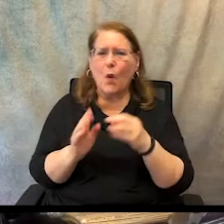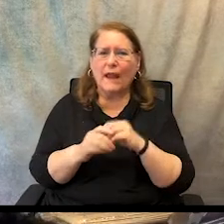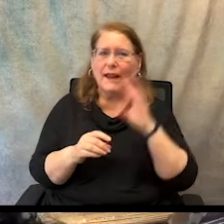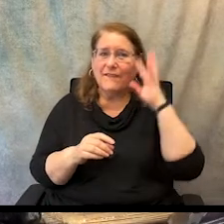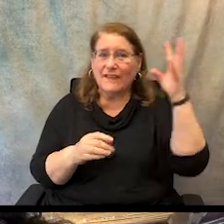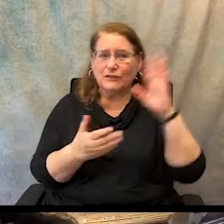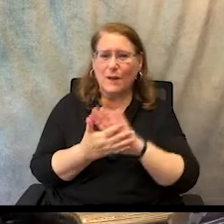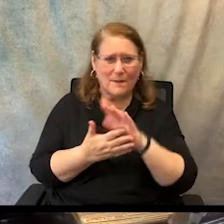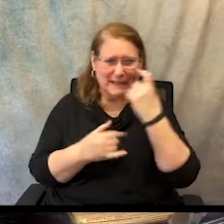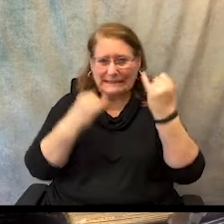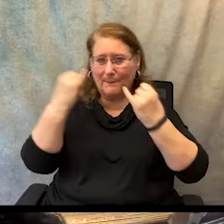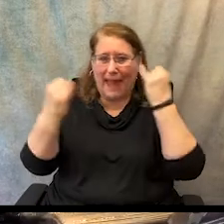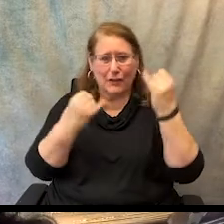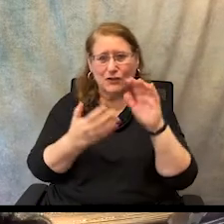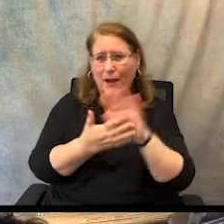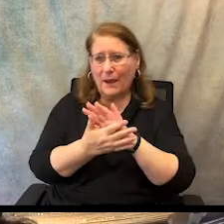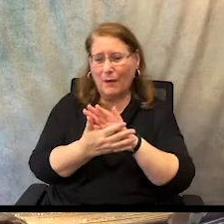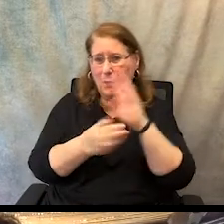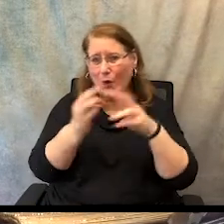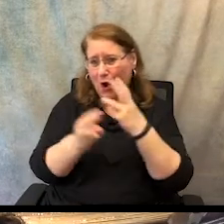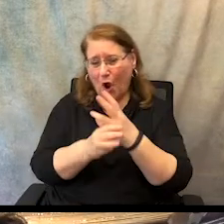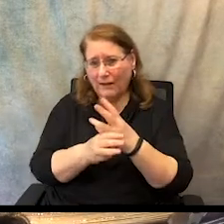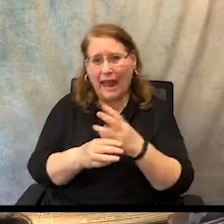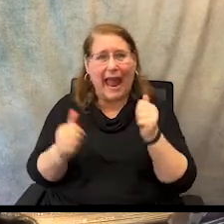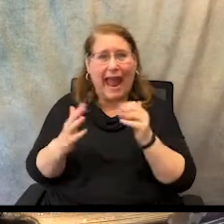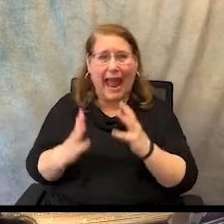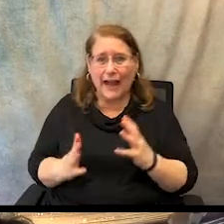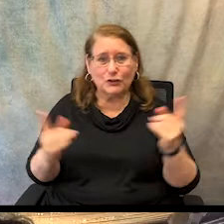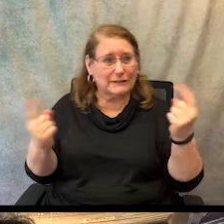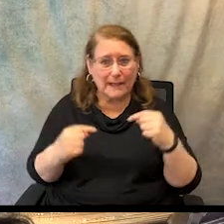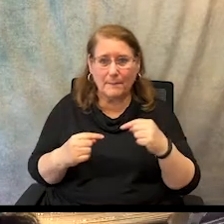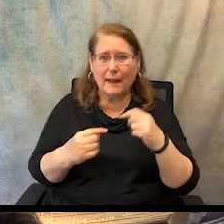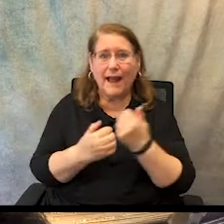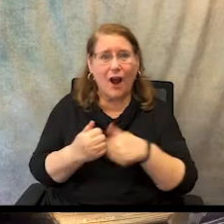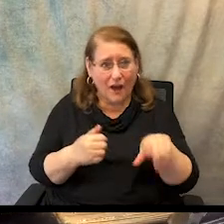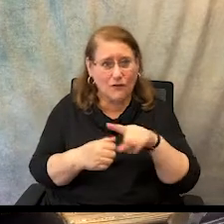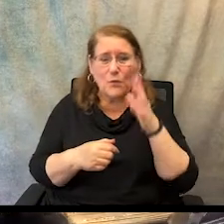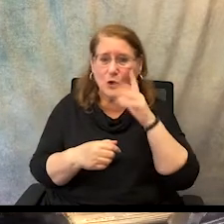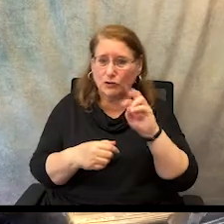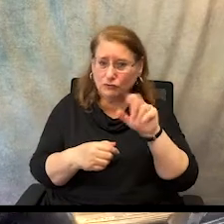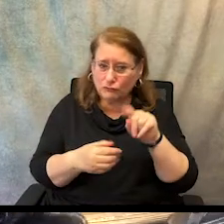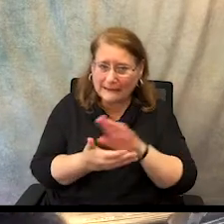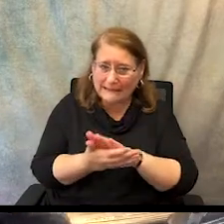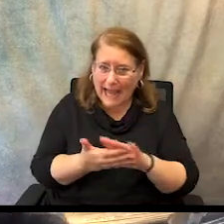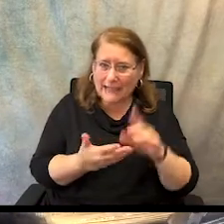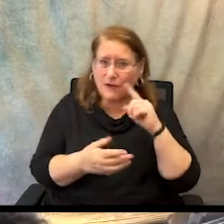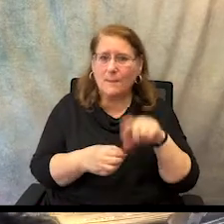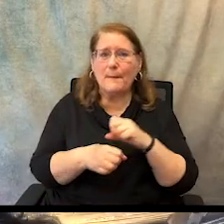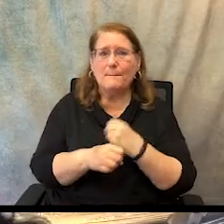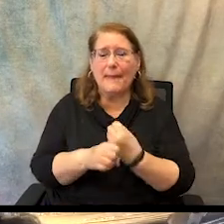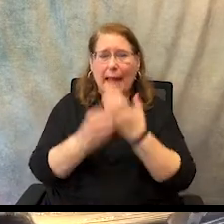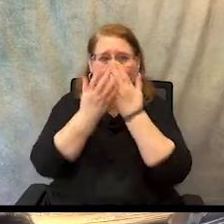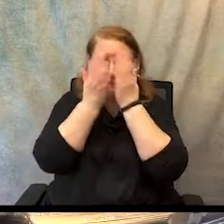movie, because it's imaginary world. We are coming now, the actor is coming, and everybody will treat him very nice. They will make him a mask.